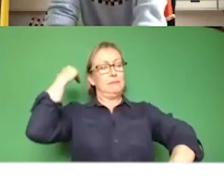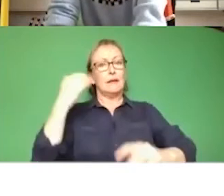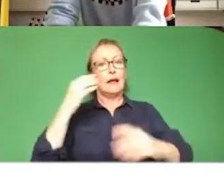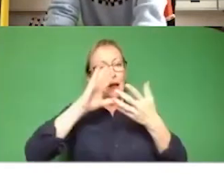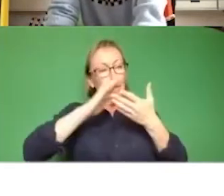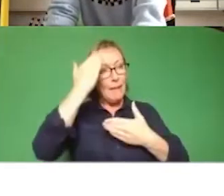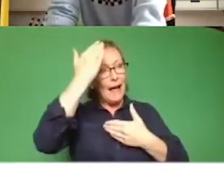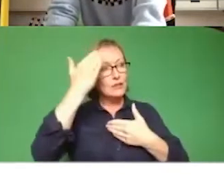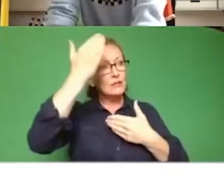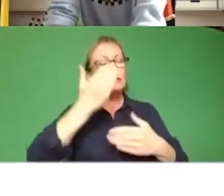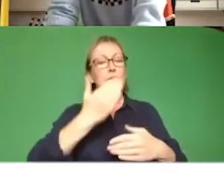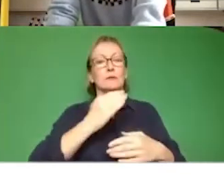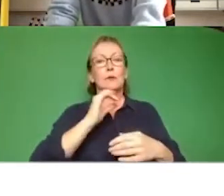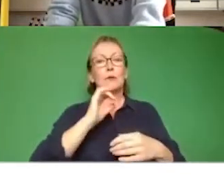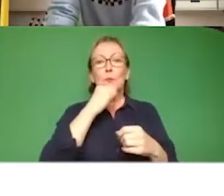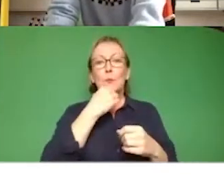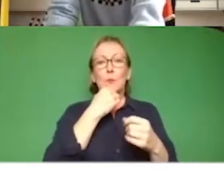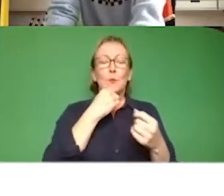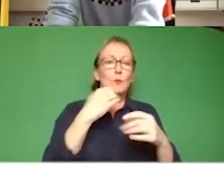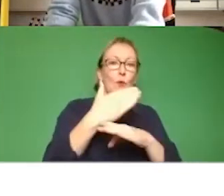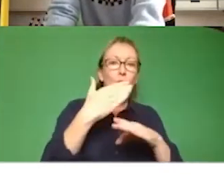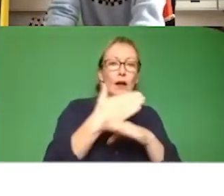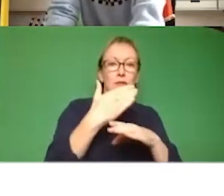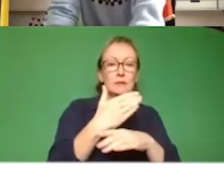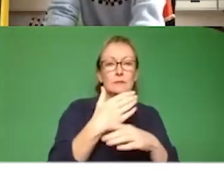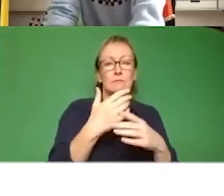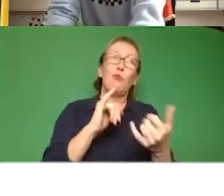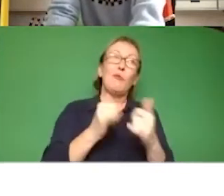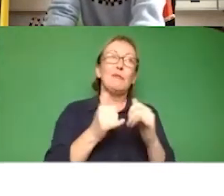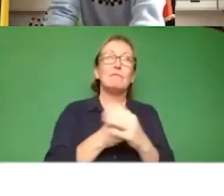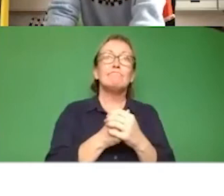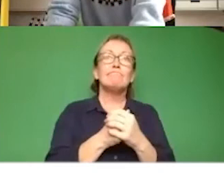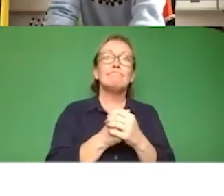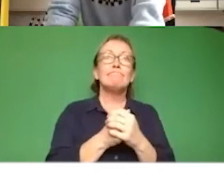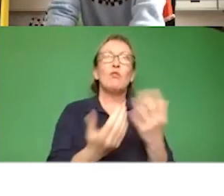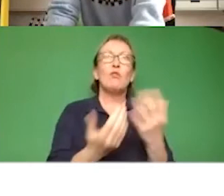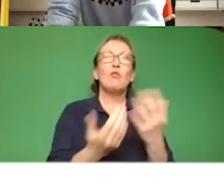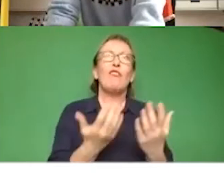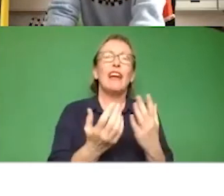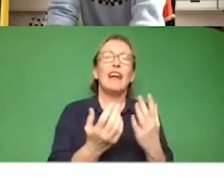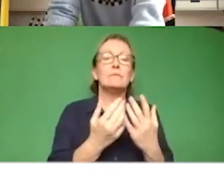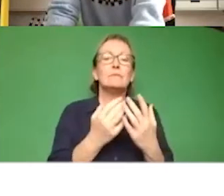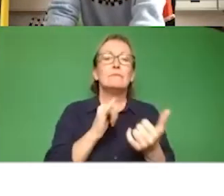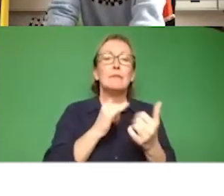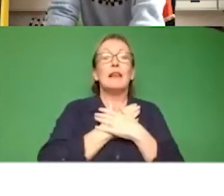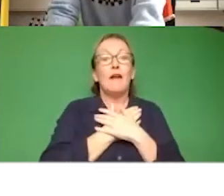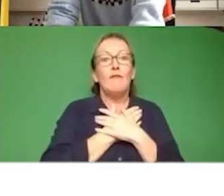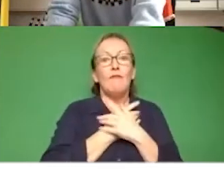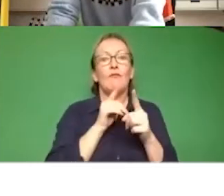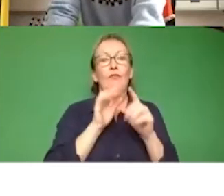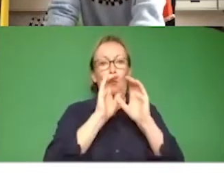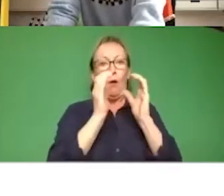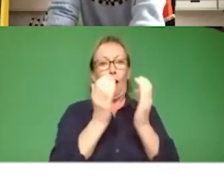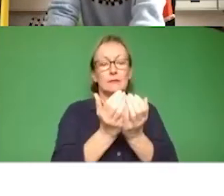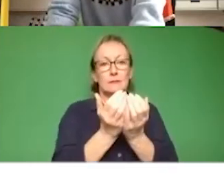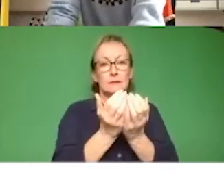had to work with the... she might have, maybe that's unfair. Maybe she loved working in that world and she was incredibly